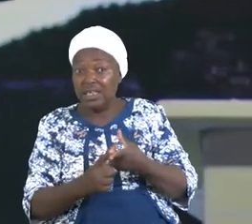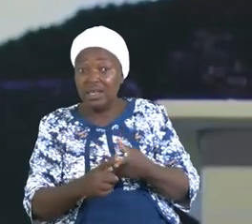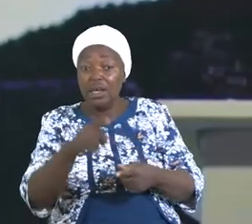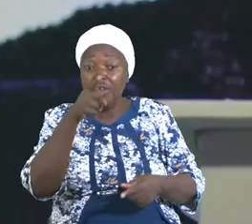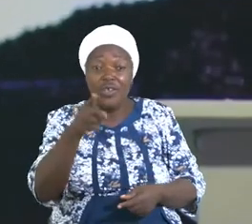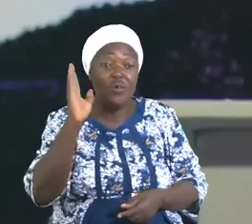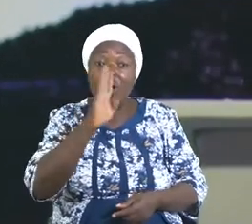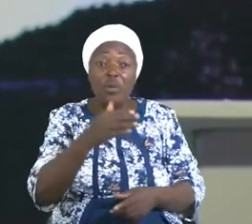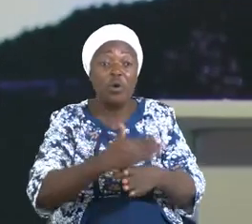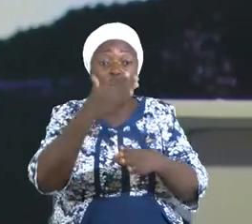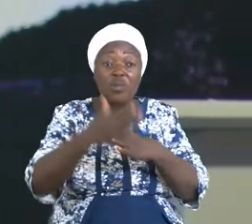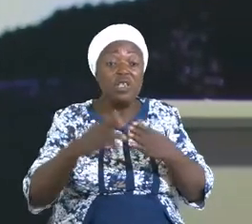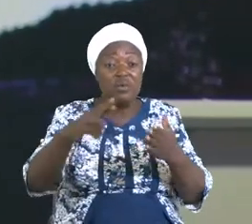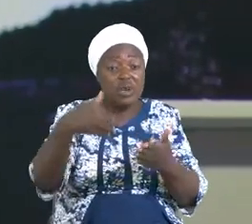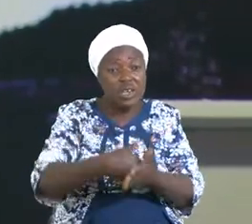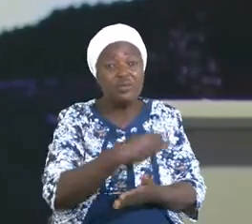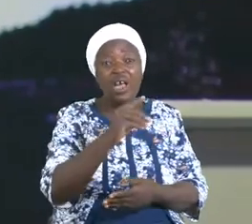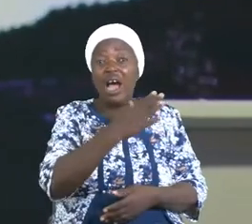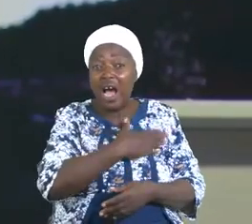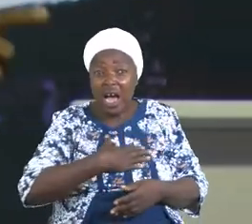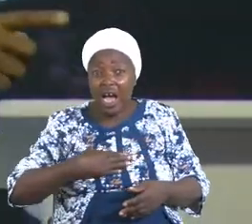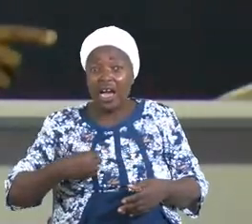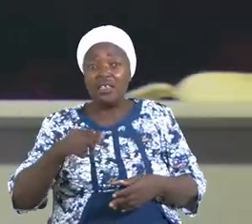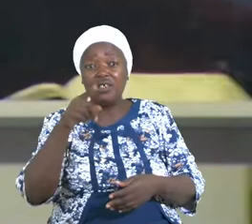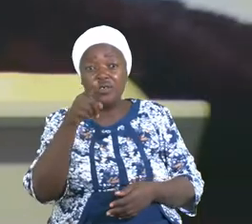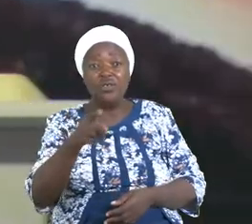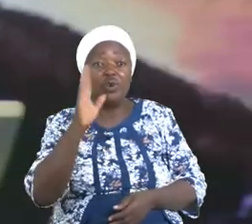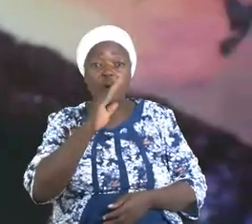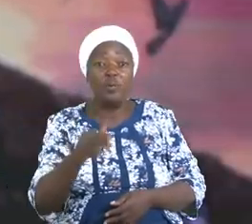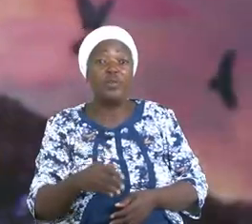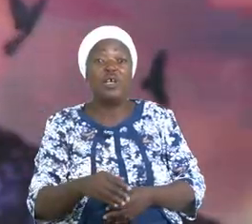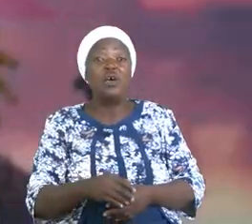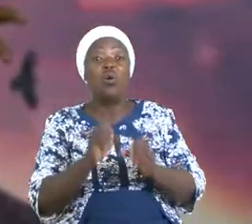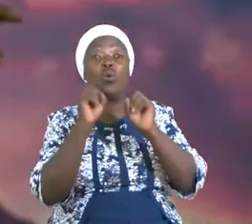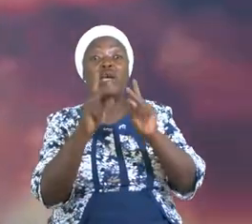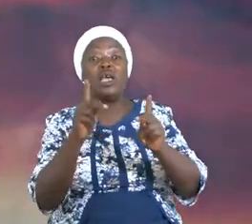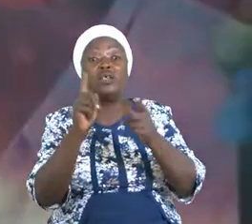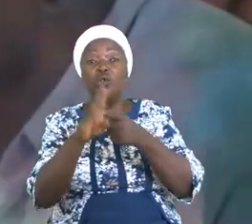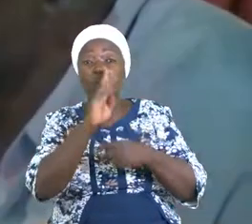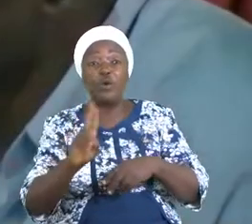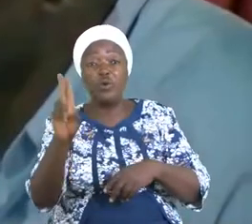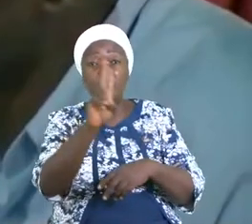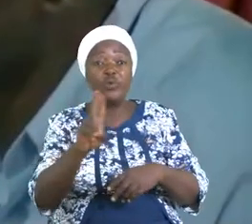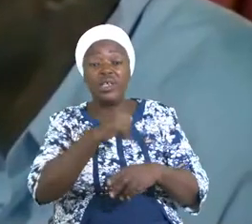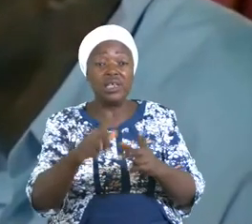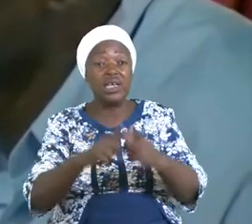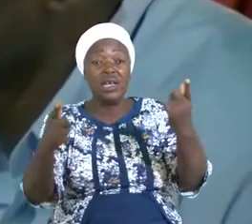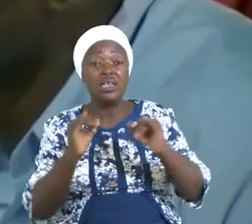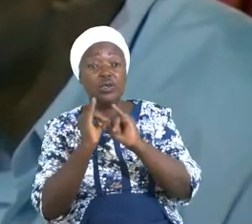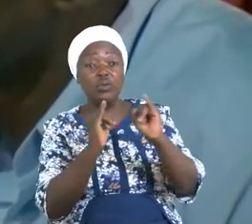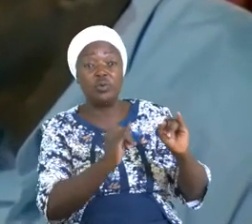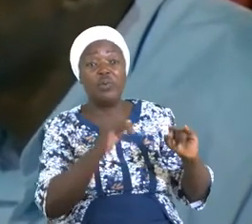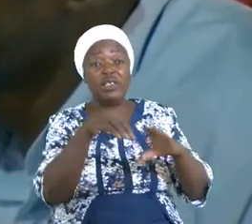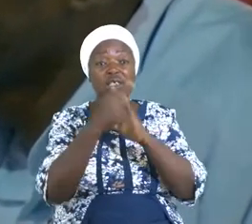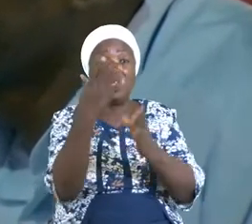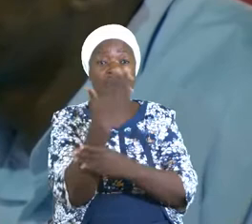totally renewed and you'll be fit to be used as a great instrument in the hand